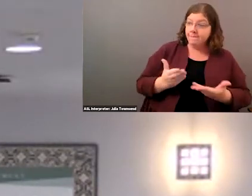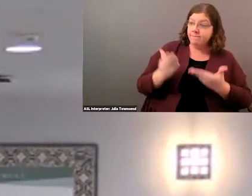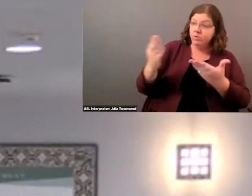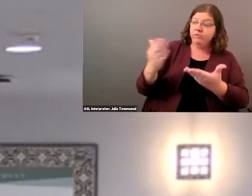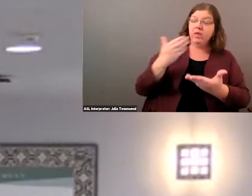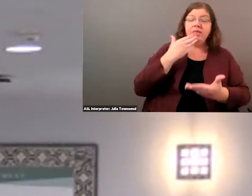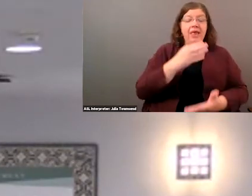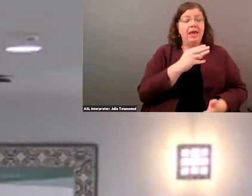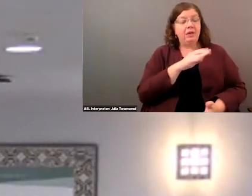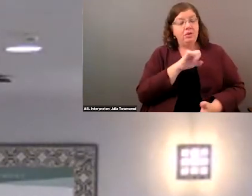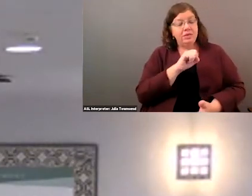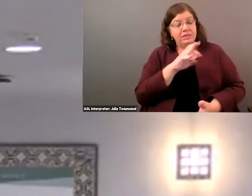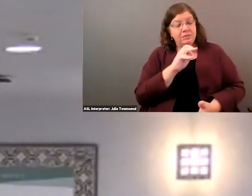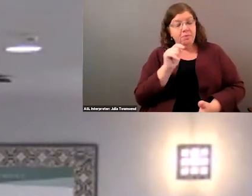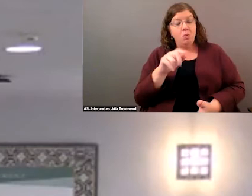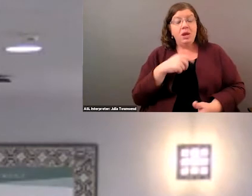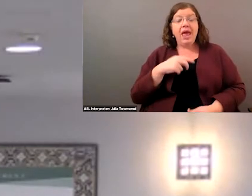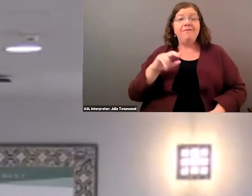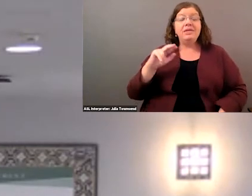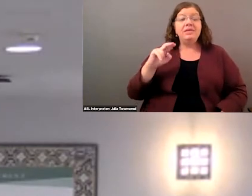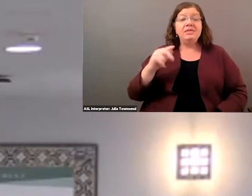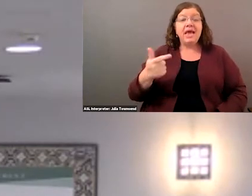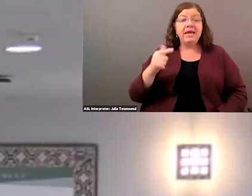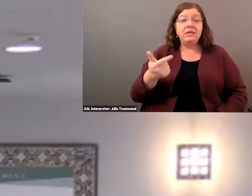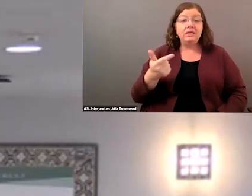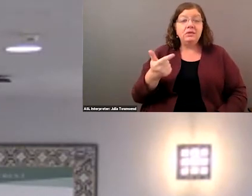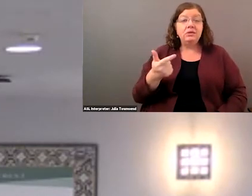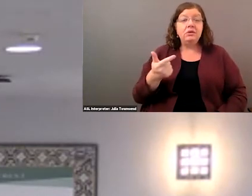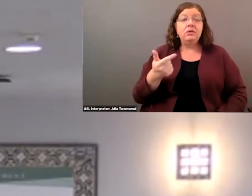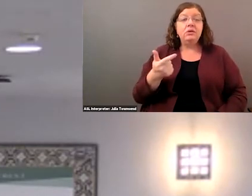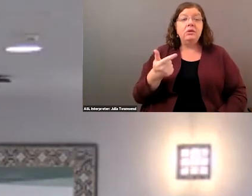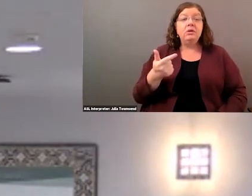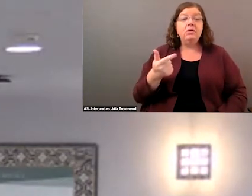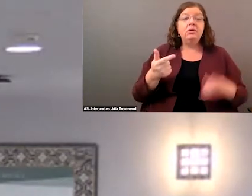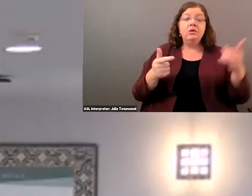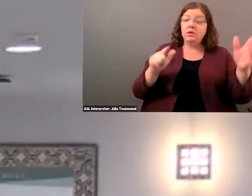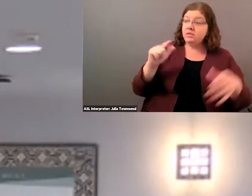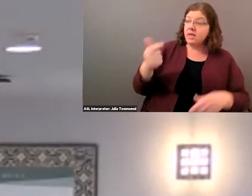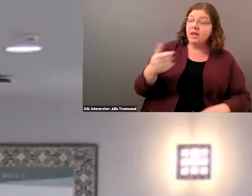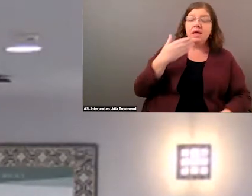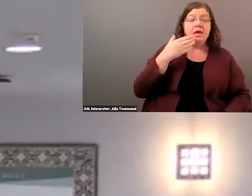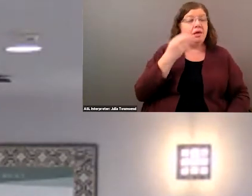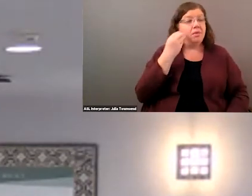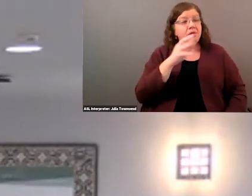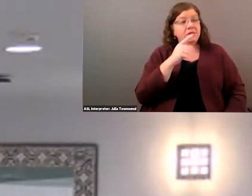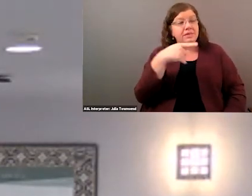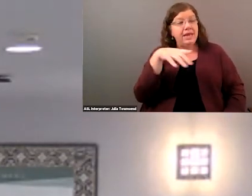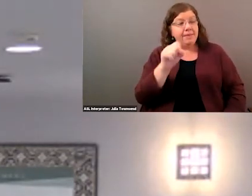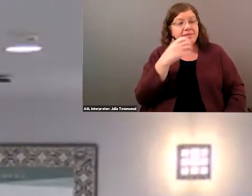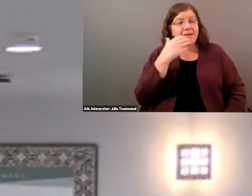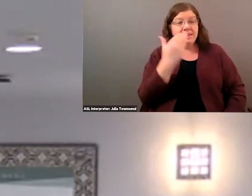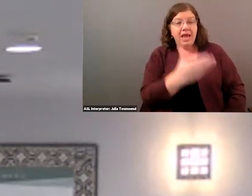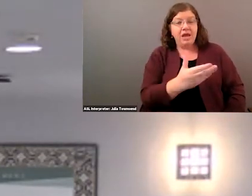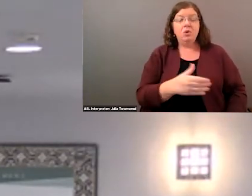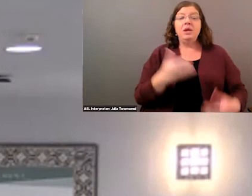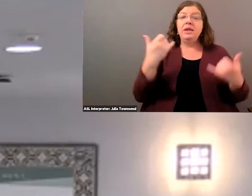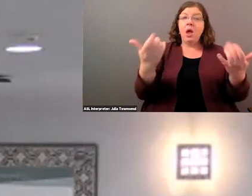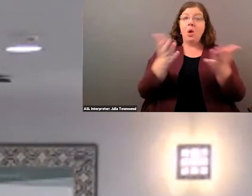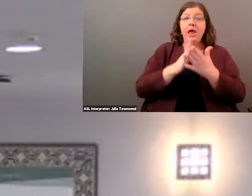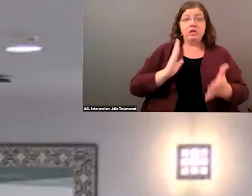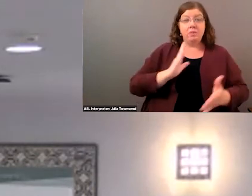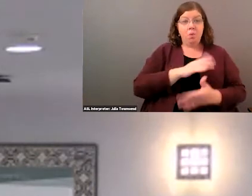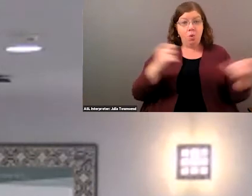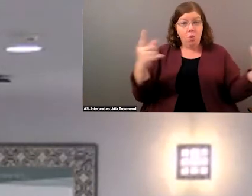Ms. Capps, thank you. So now I'd like to ask the board, all in favor, please signify by saying aye and raising your hand. Aye.